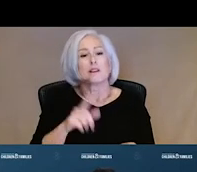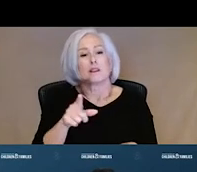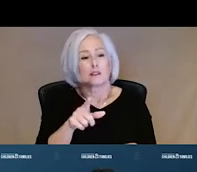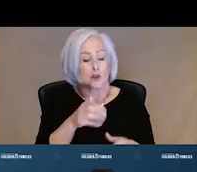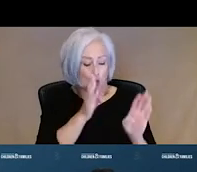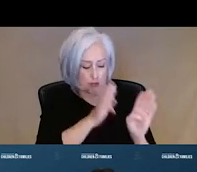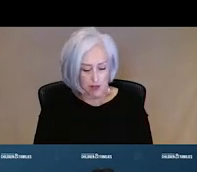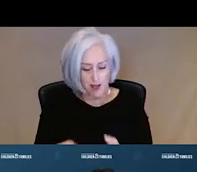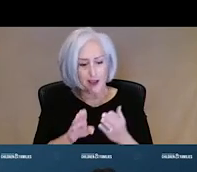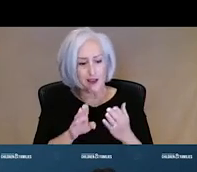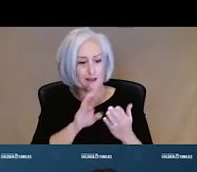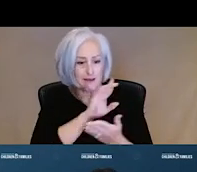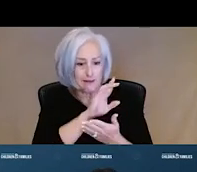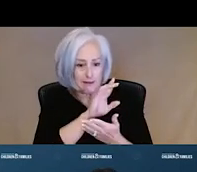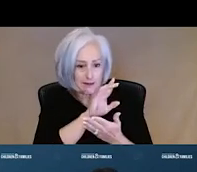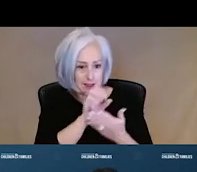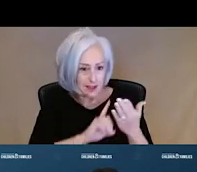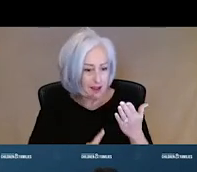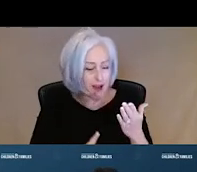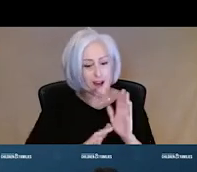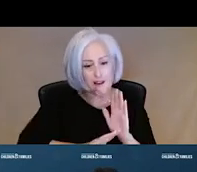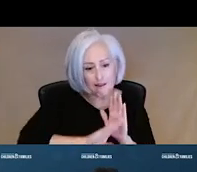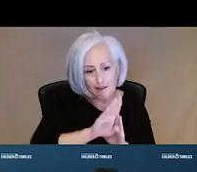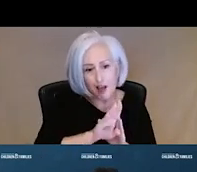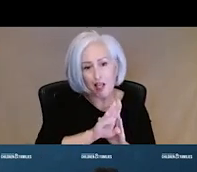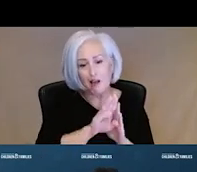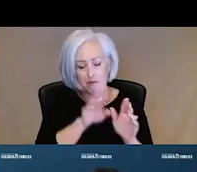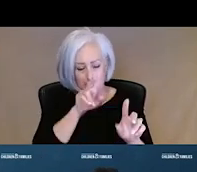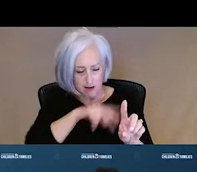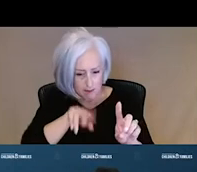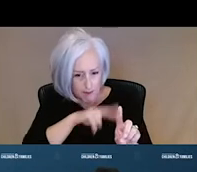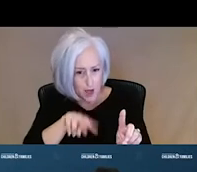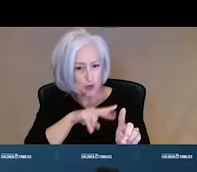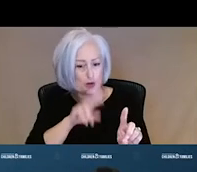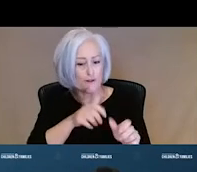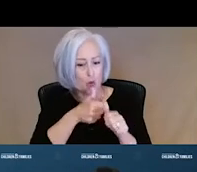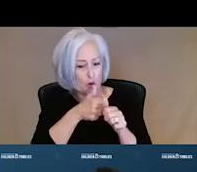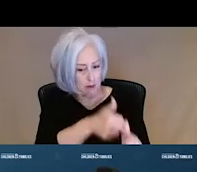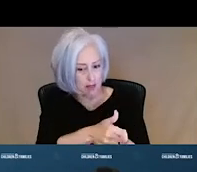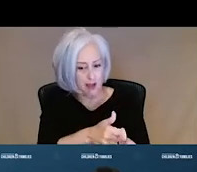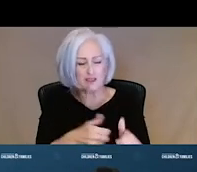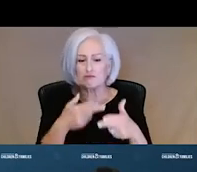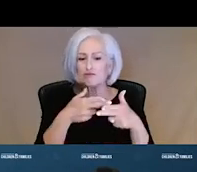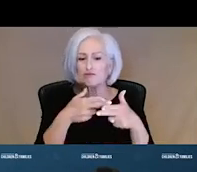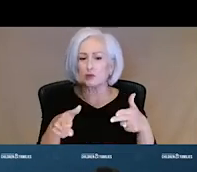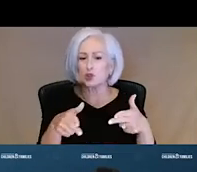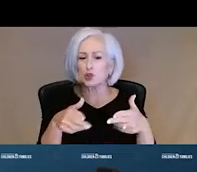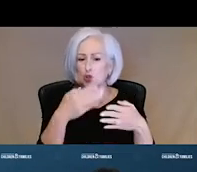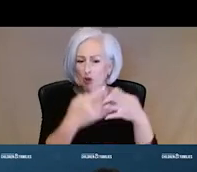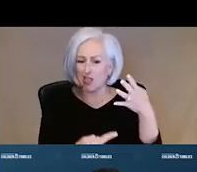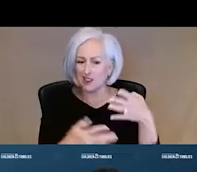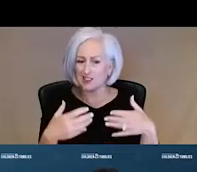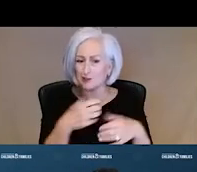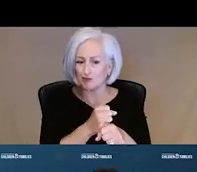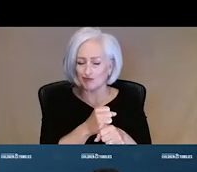program, monitoring program activities for compliance. So just a short list to get started. If